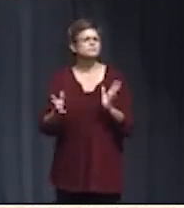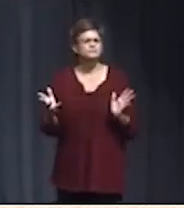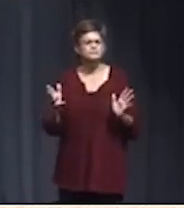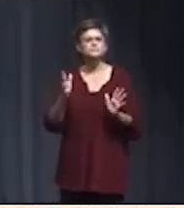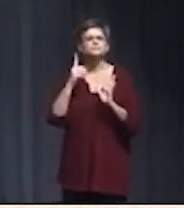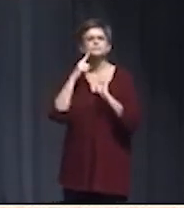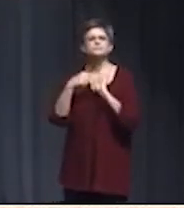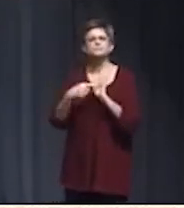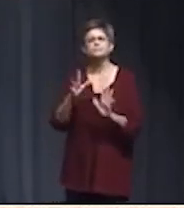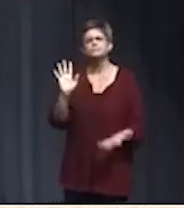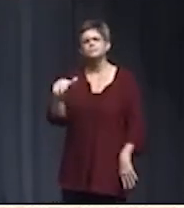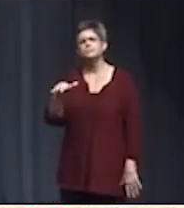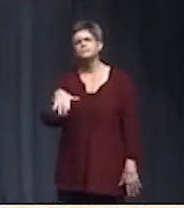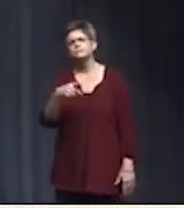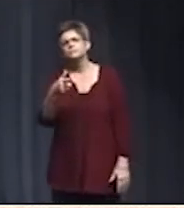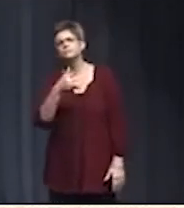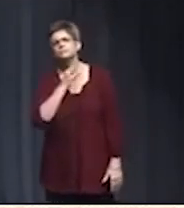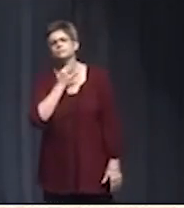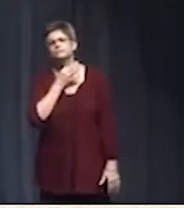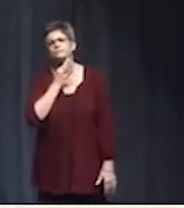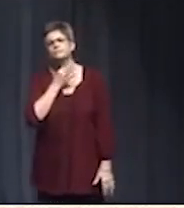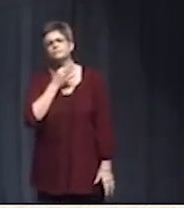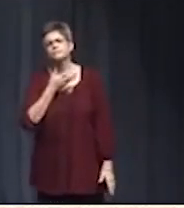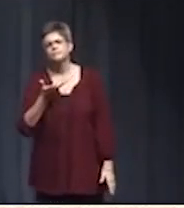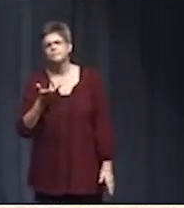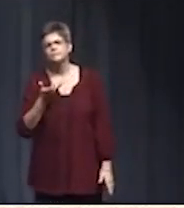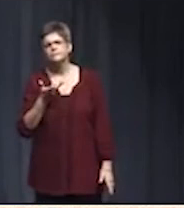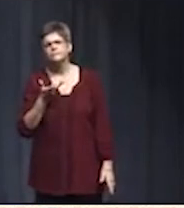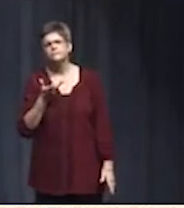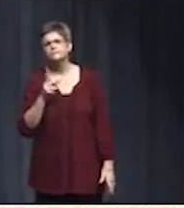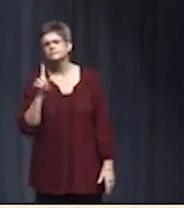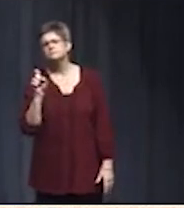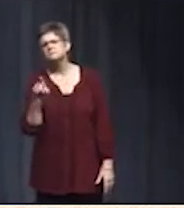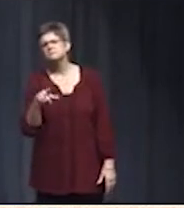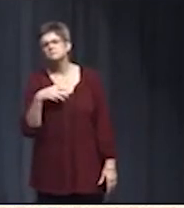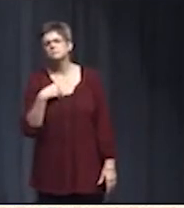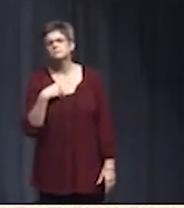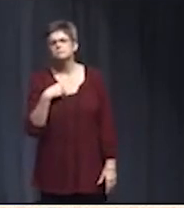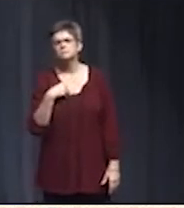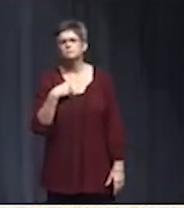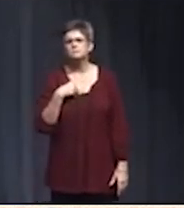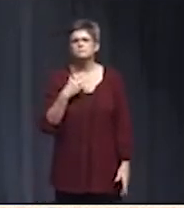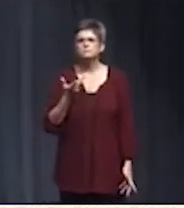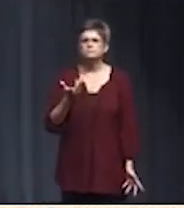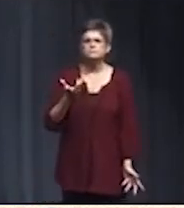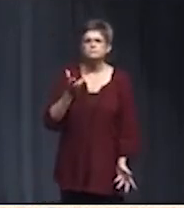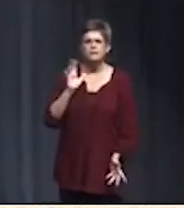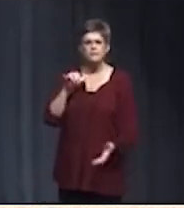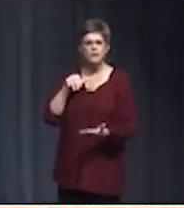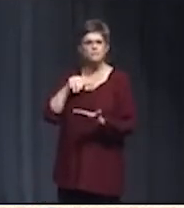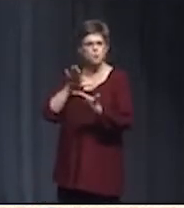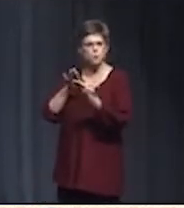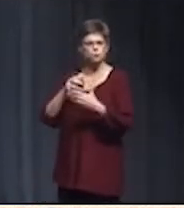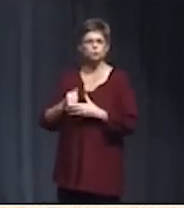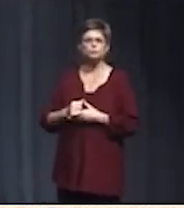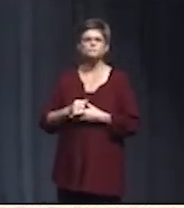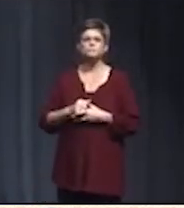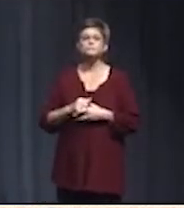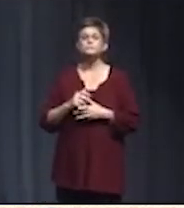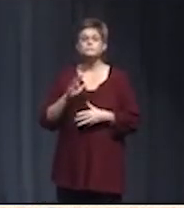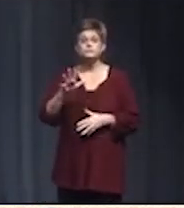I was just curious. I'm just curious about this. That kind of approach. Ask